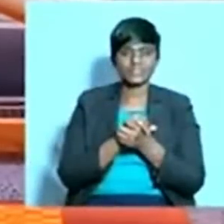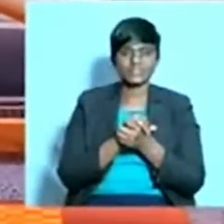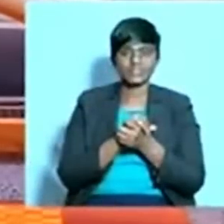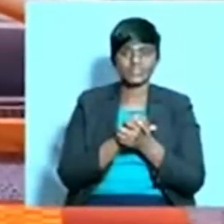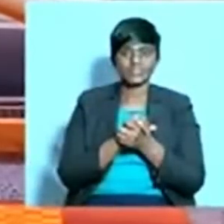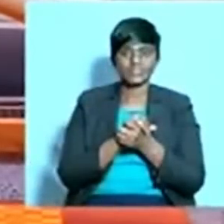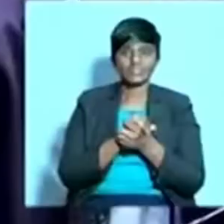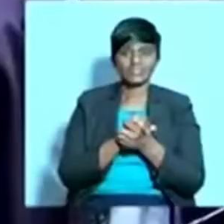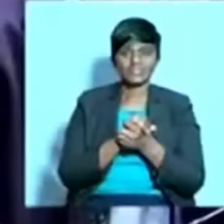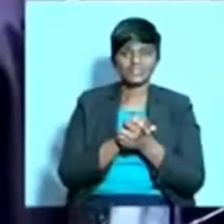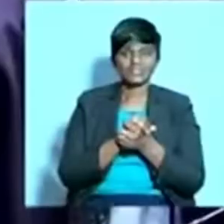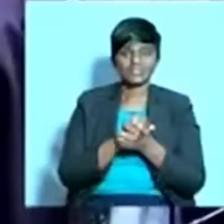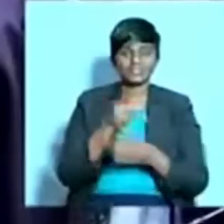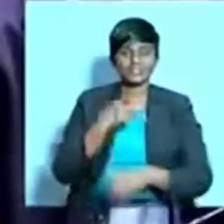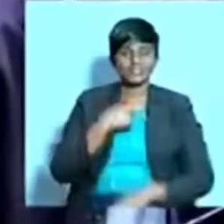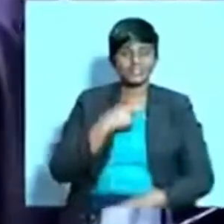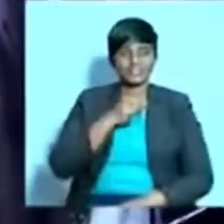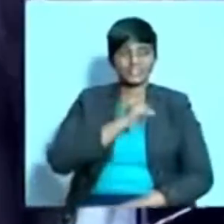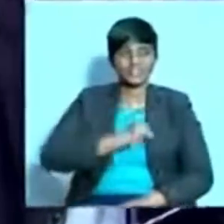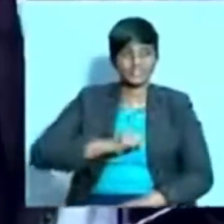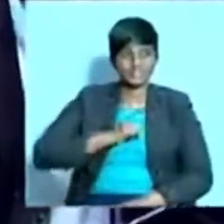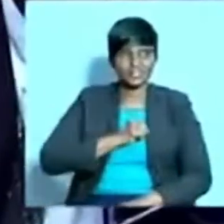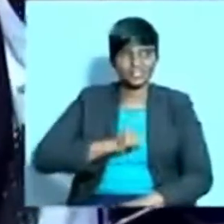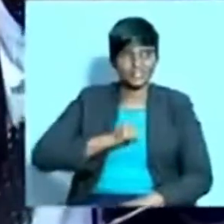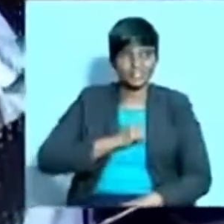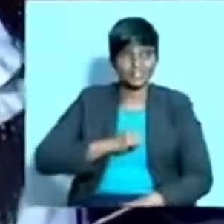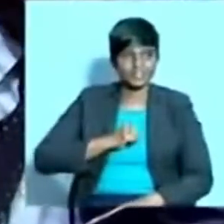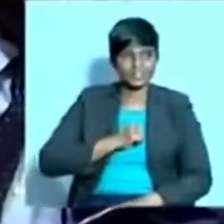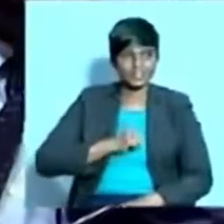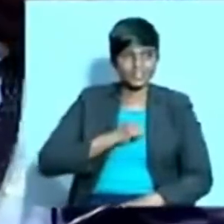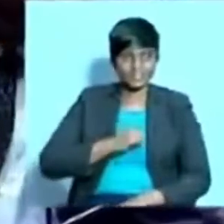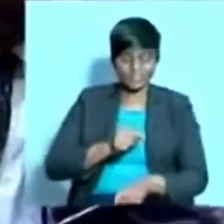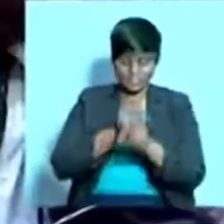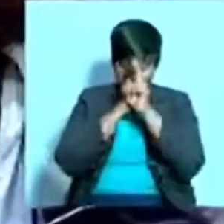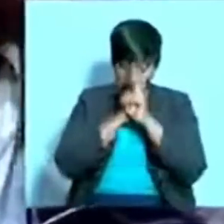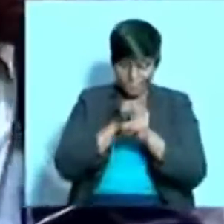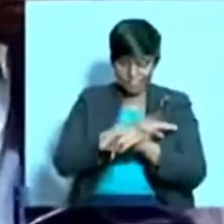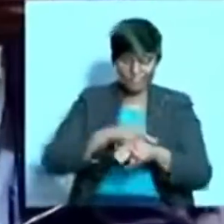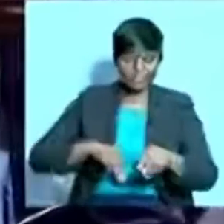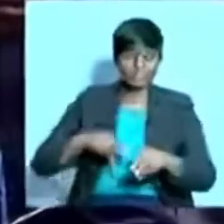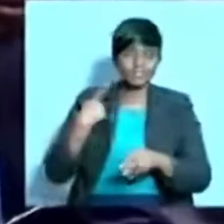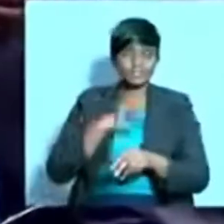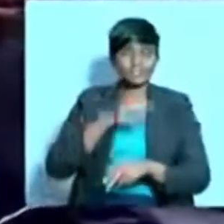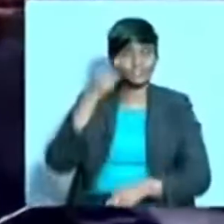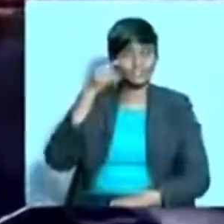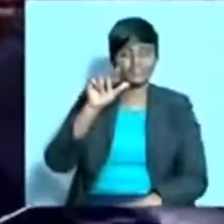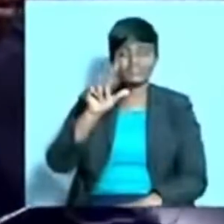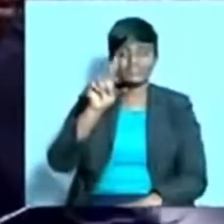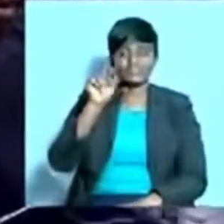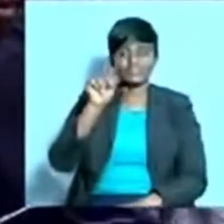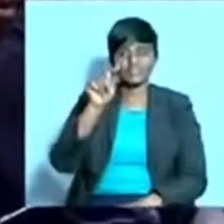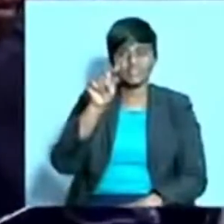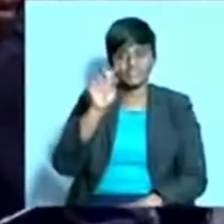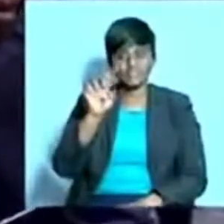I'm totally sorry to the Honorable Member of Parliament for Lunte.